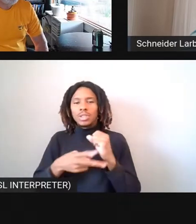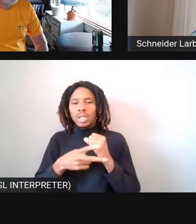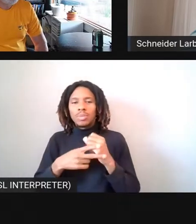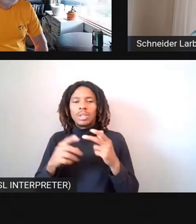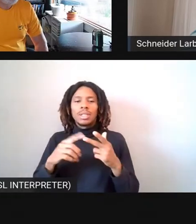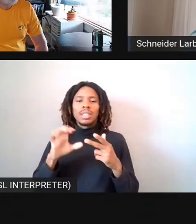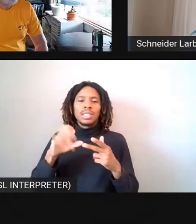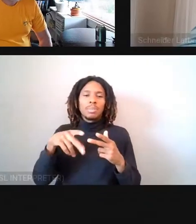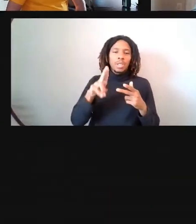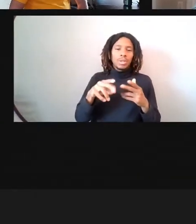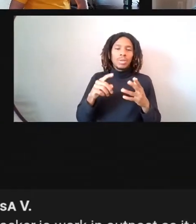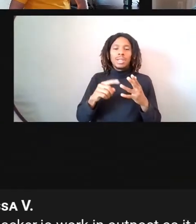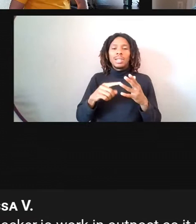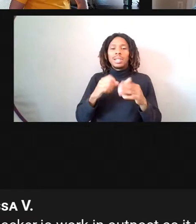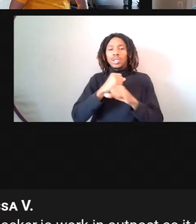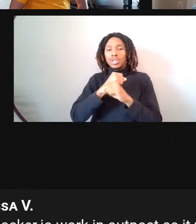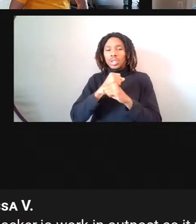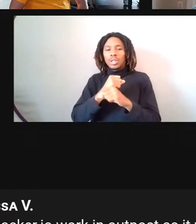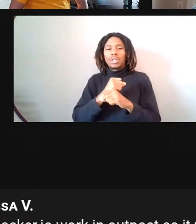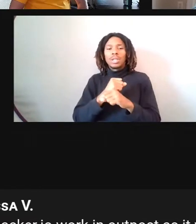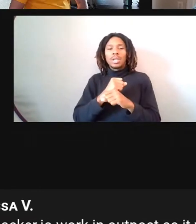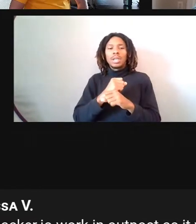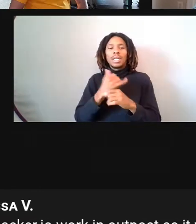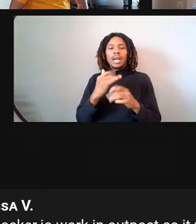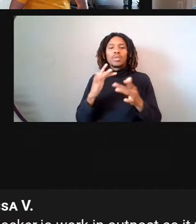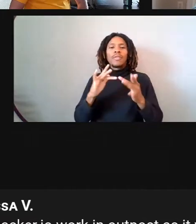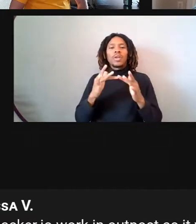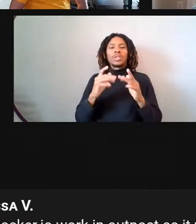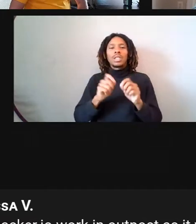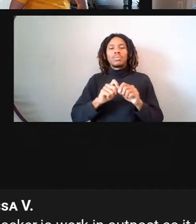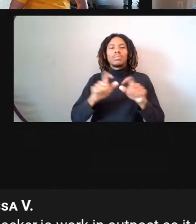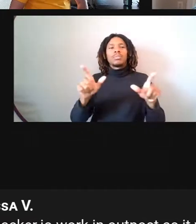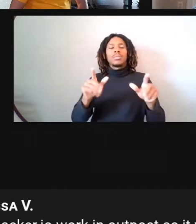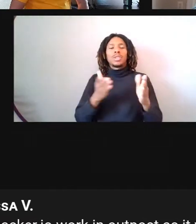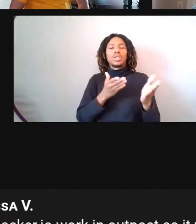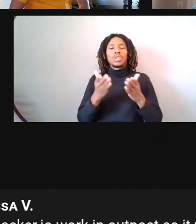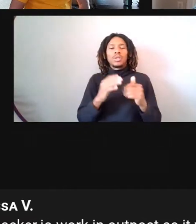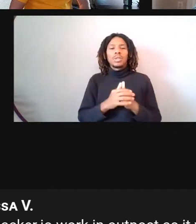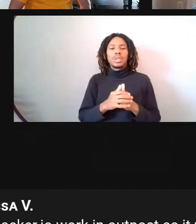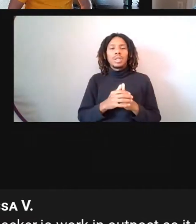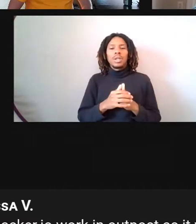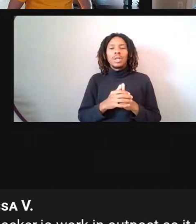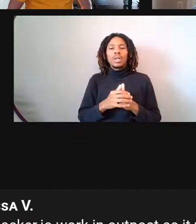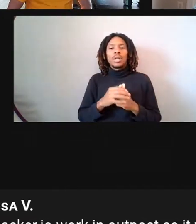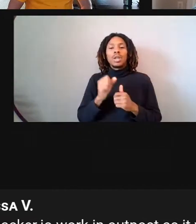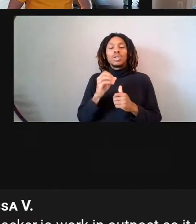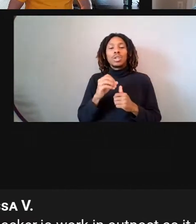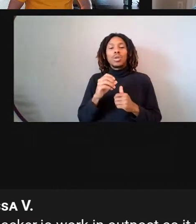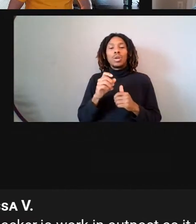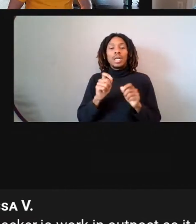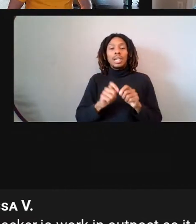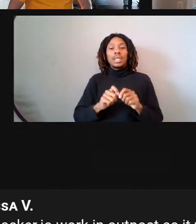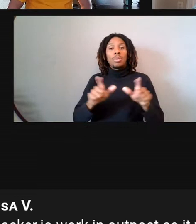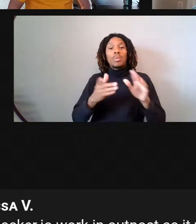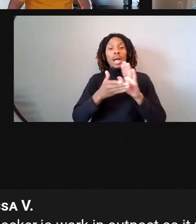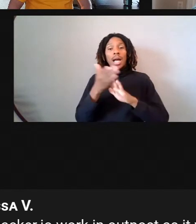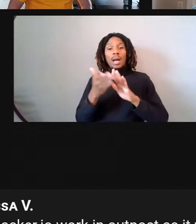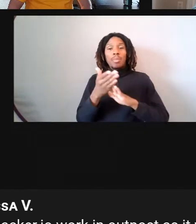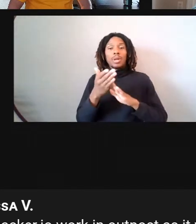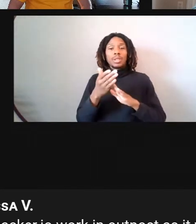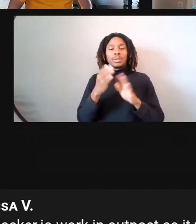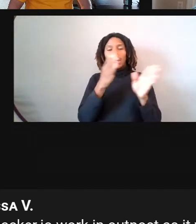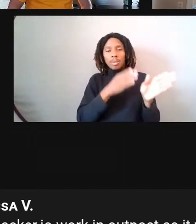and security, and is virtualized, delivered as a service. So from a simplicity standpoint, the deployment, operation, and provisioning